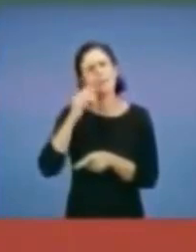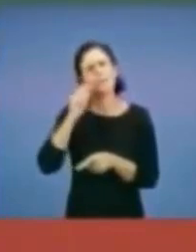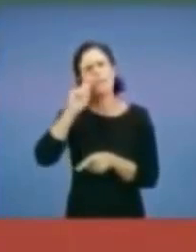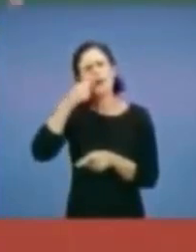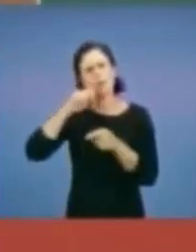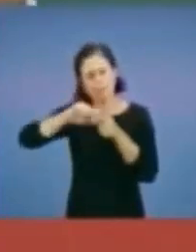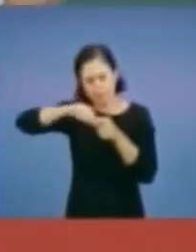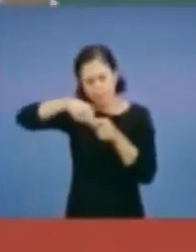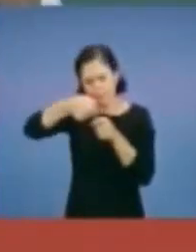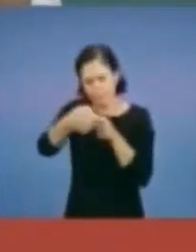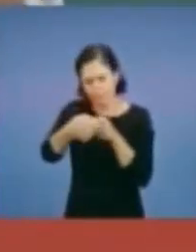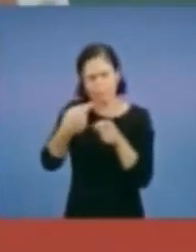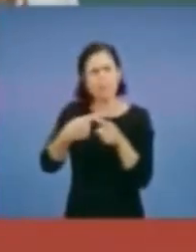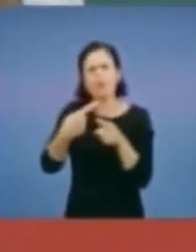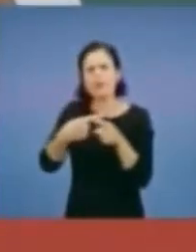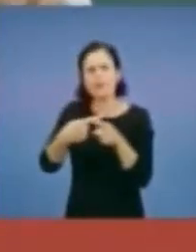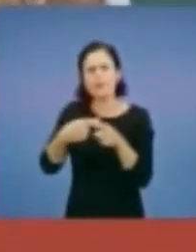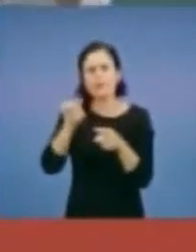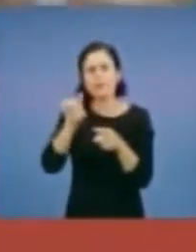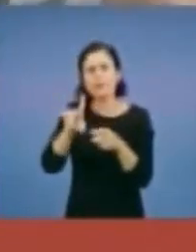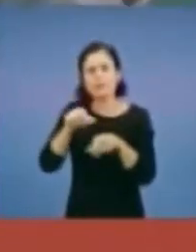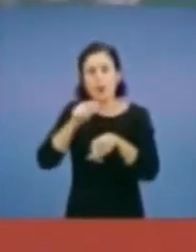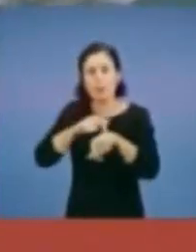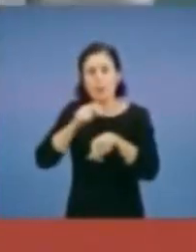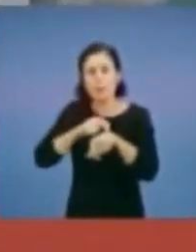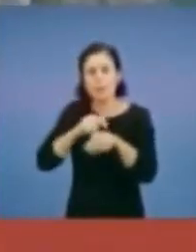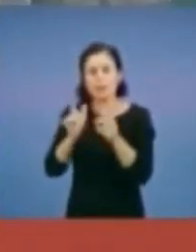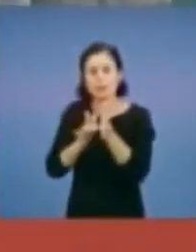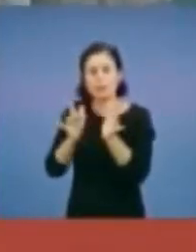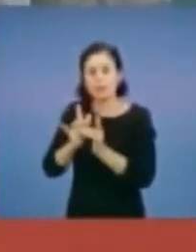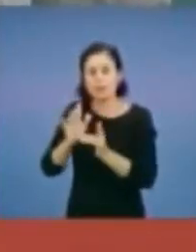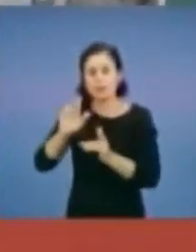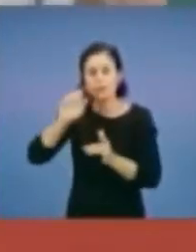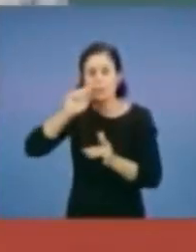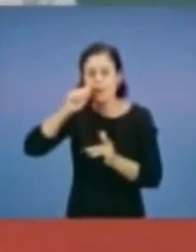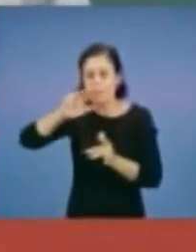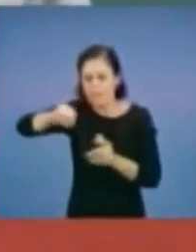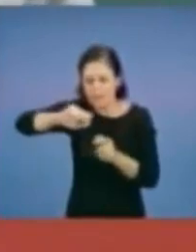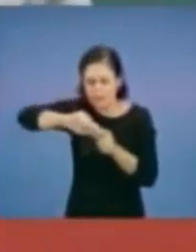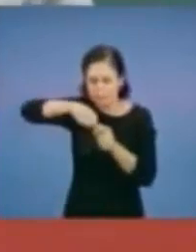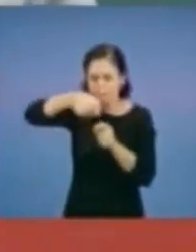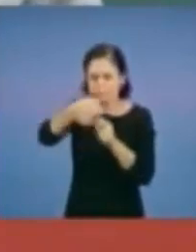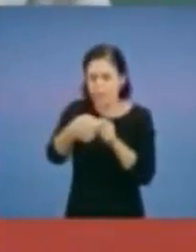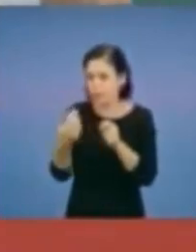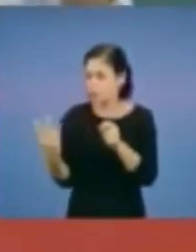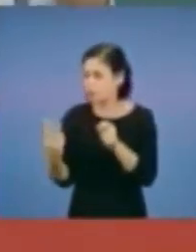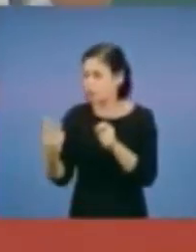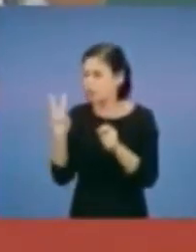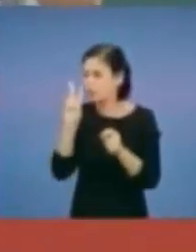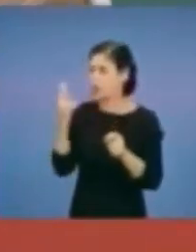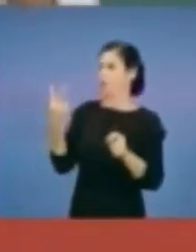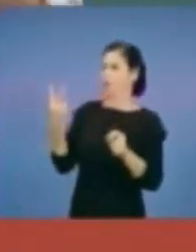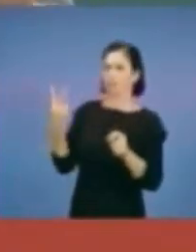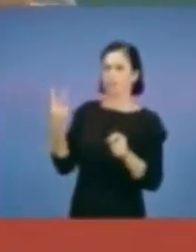why breaking of the bread. Why have they recognized Jesus after he broke the bread?